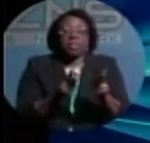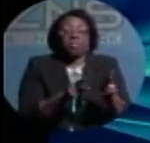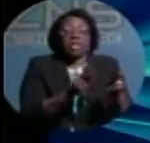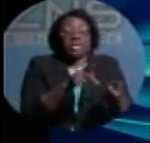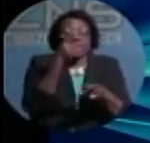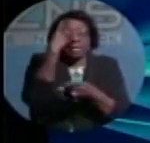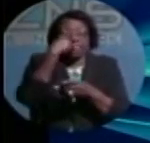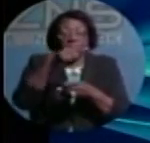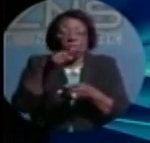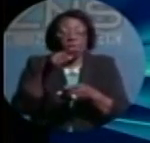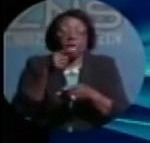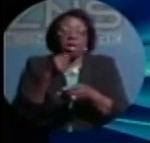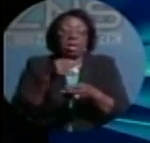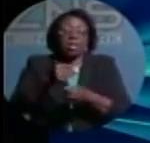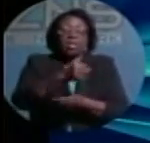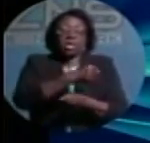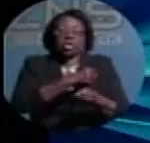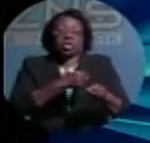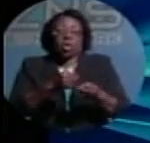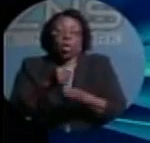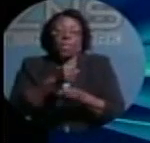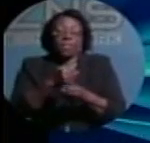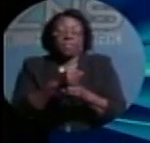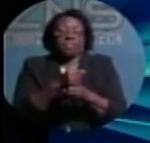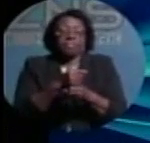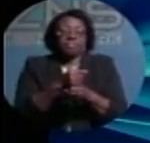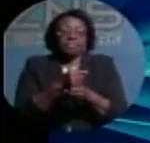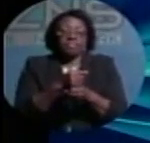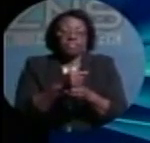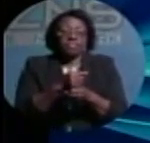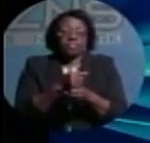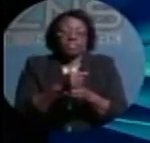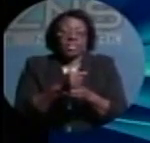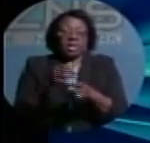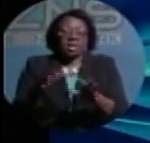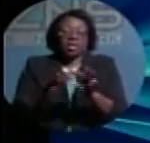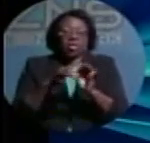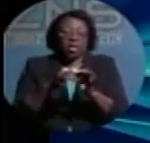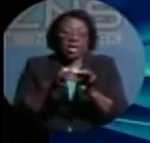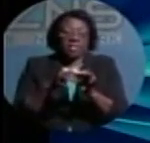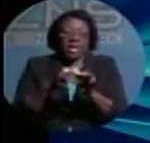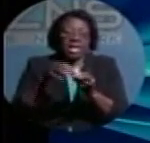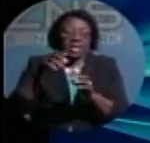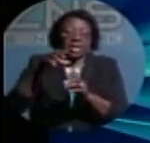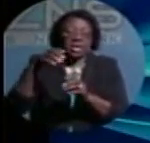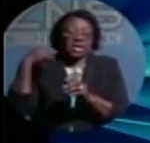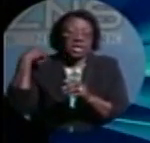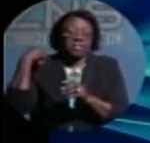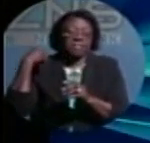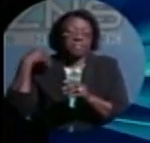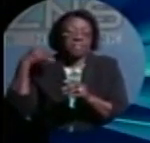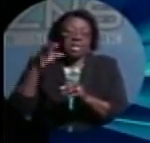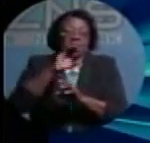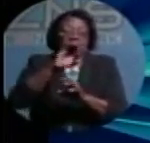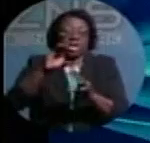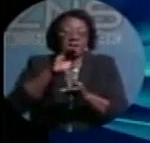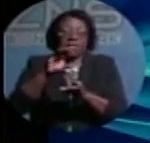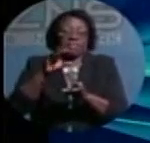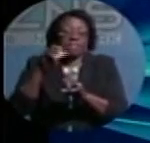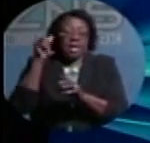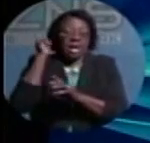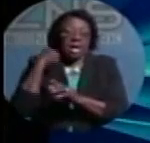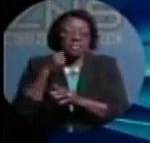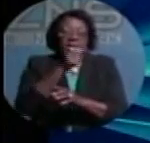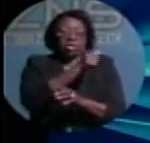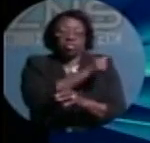the necessary preparation, all the boaters looking for a safe harbor. Now I'm joined by Senior Deputy Administrator Theophilus Cox. I understand that you guys